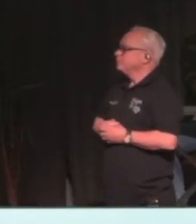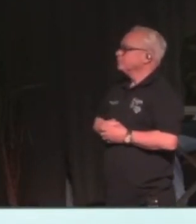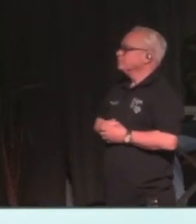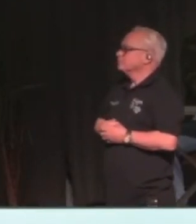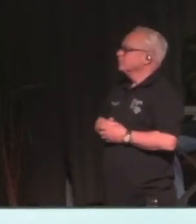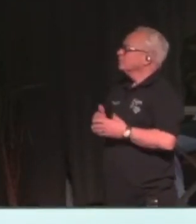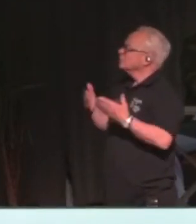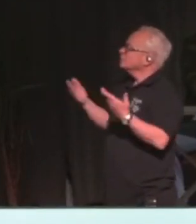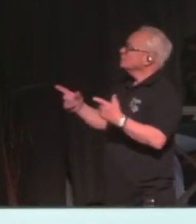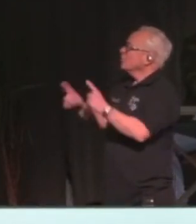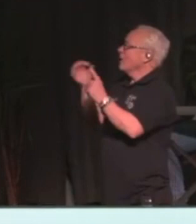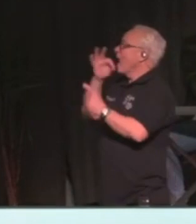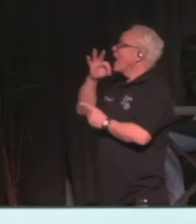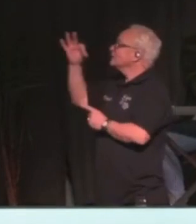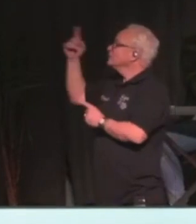And so, Lord, fill us